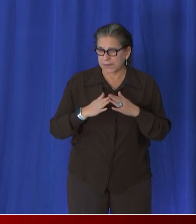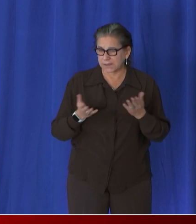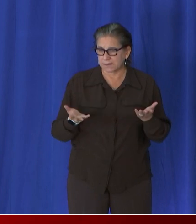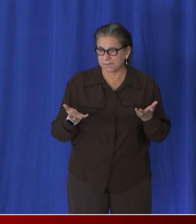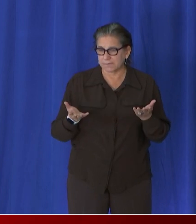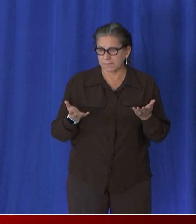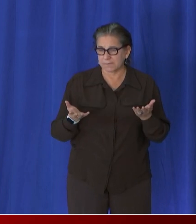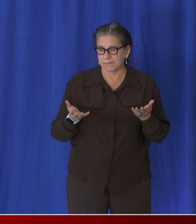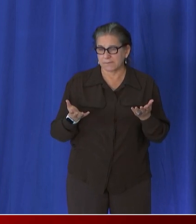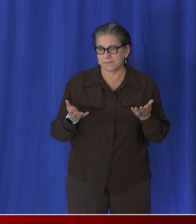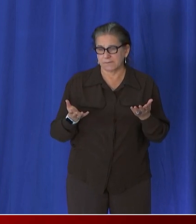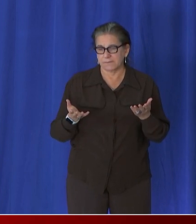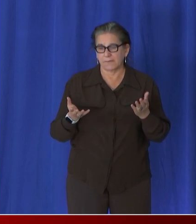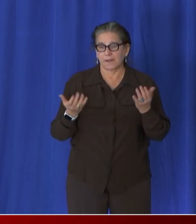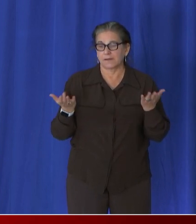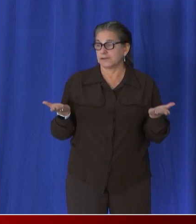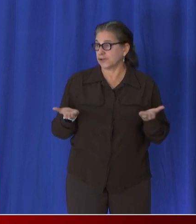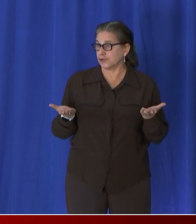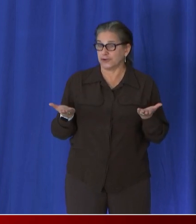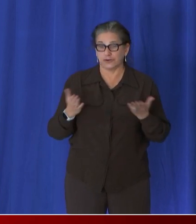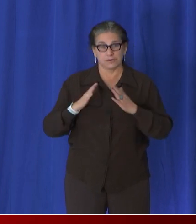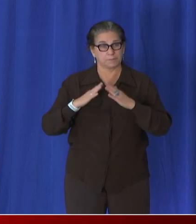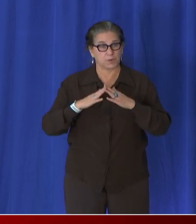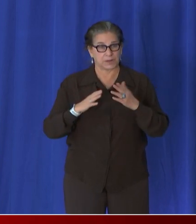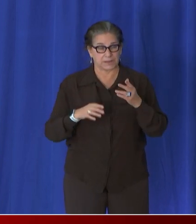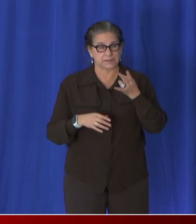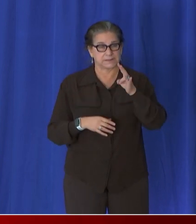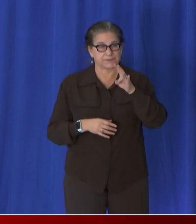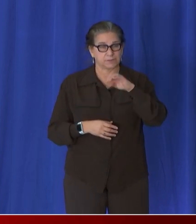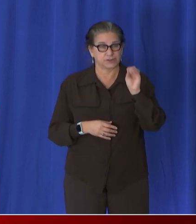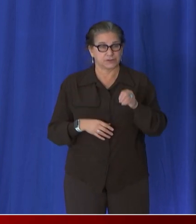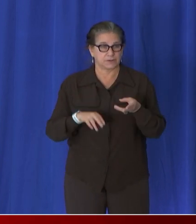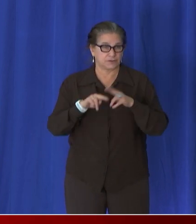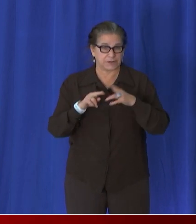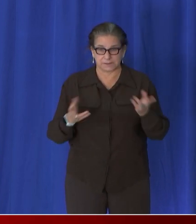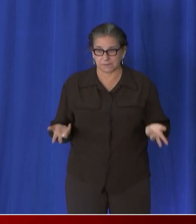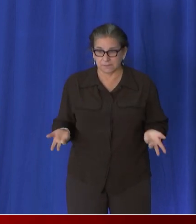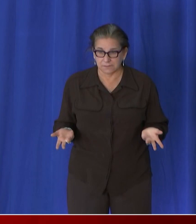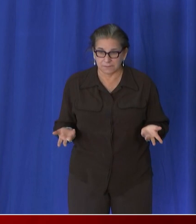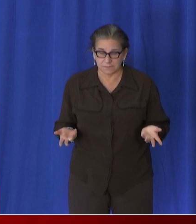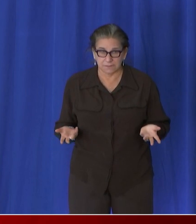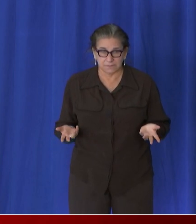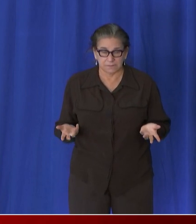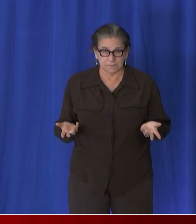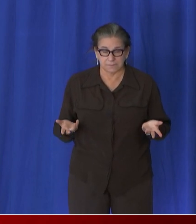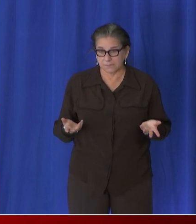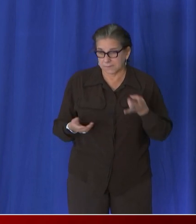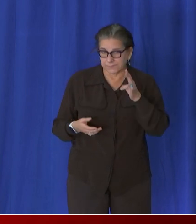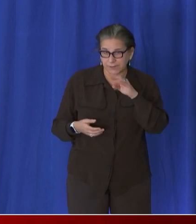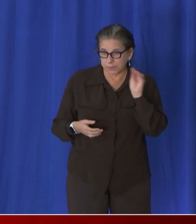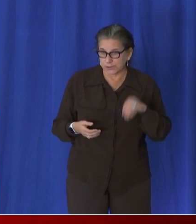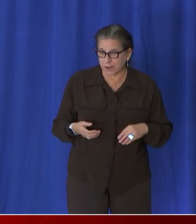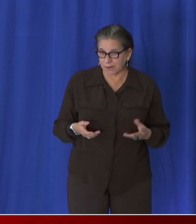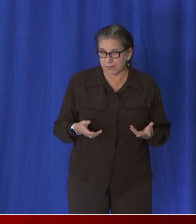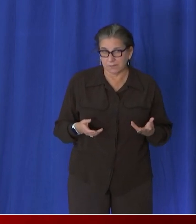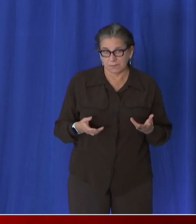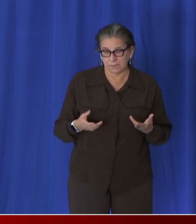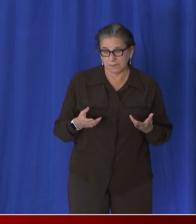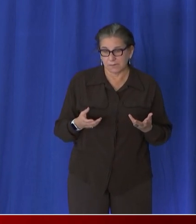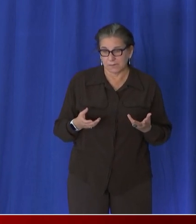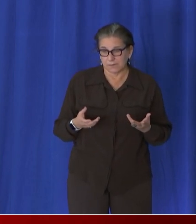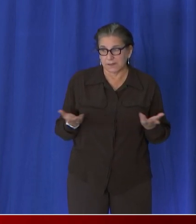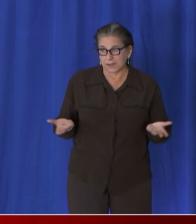and happy to take some questions about that. As we flip forward, I just want to talk a little bit about the demographics that we're seeing of the